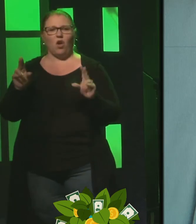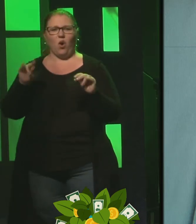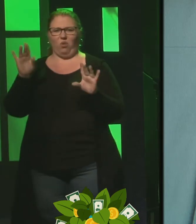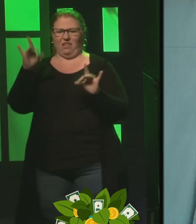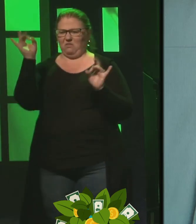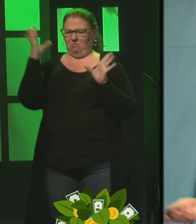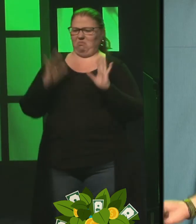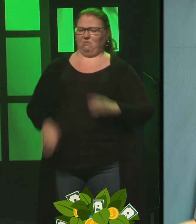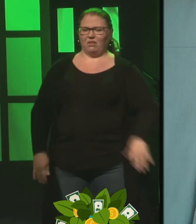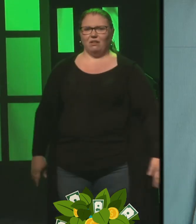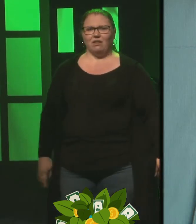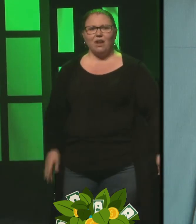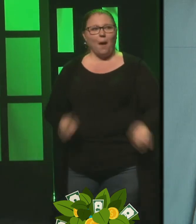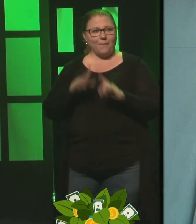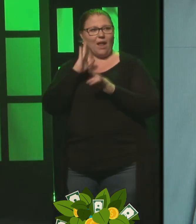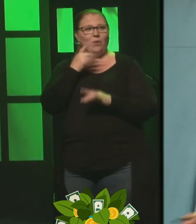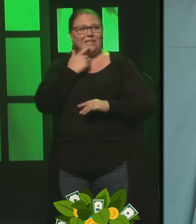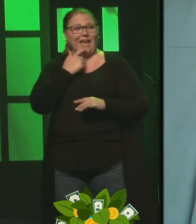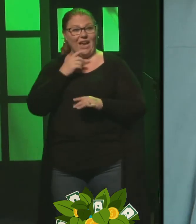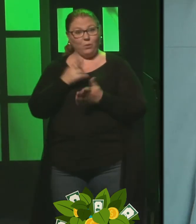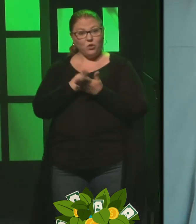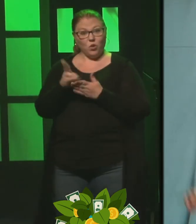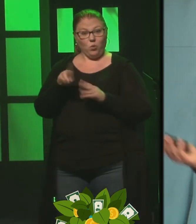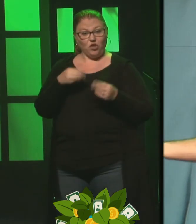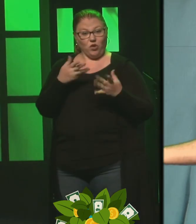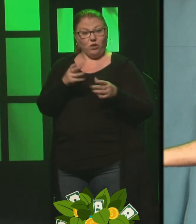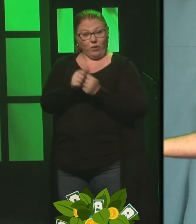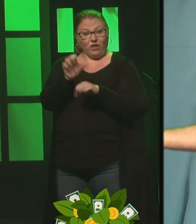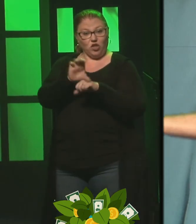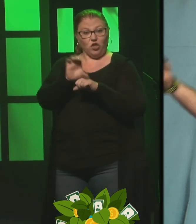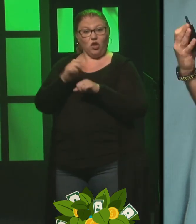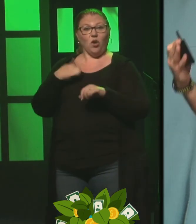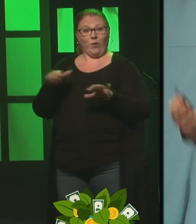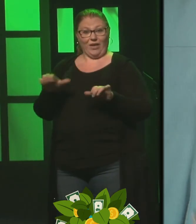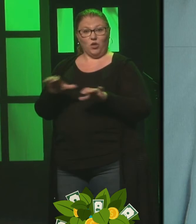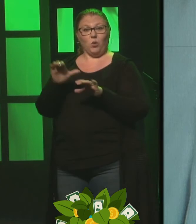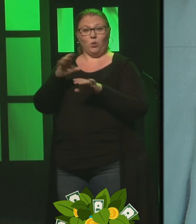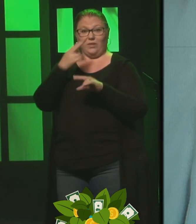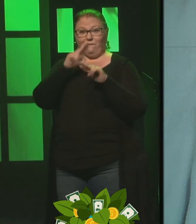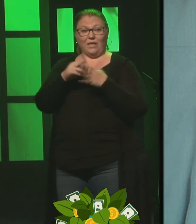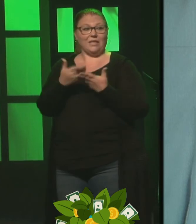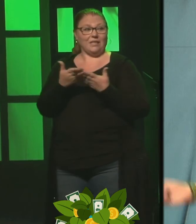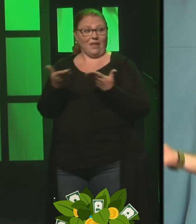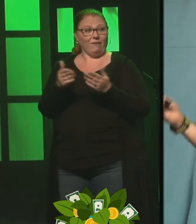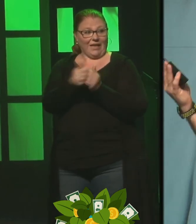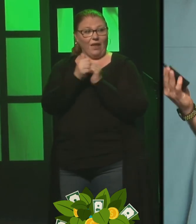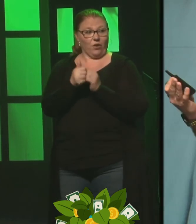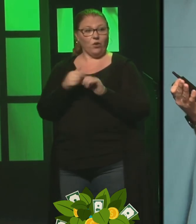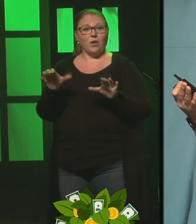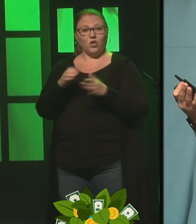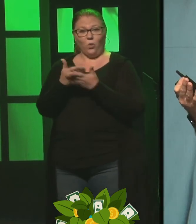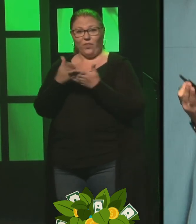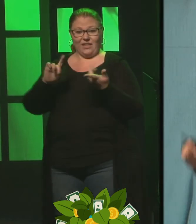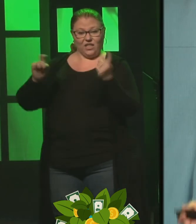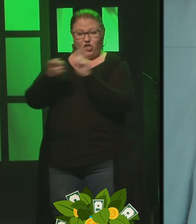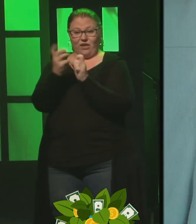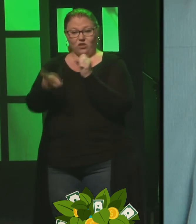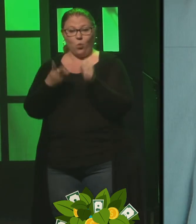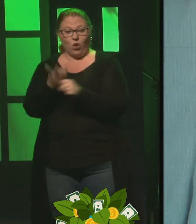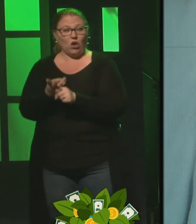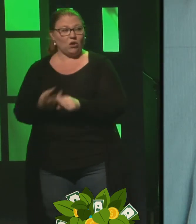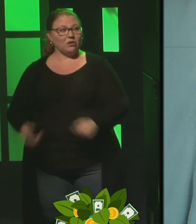garbage. But I will say this, it's true. When we're generous with our church, man, we can do some fun stuff together. We can do some stuff that changes the